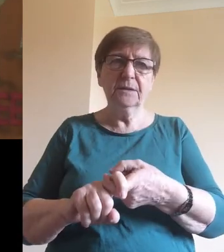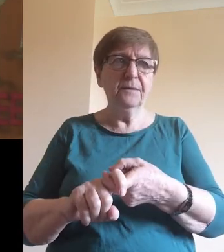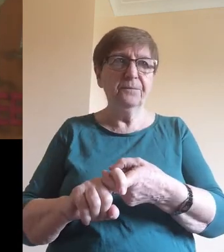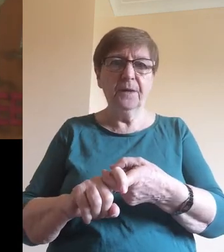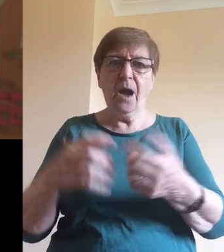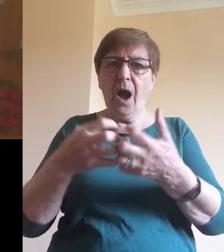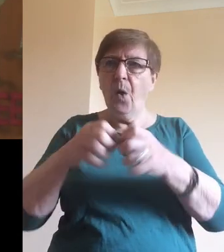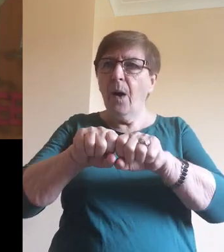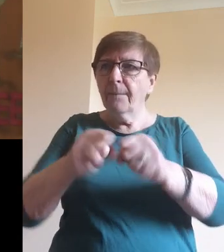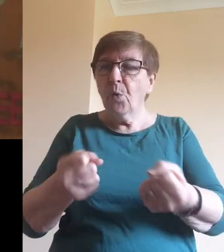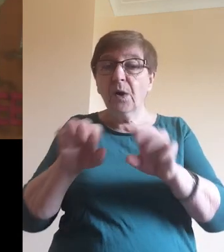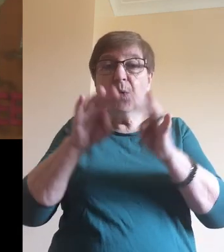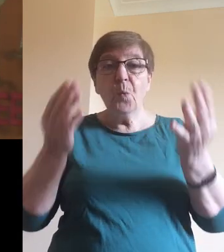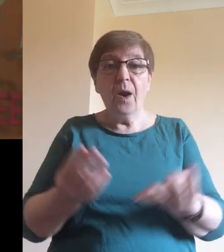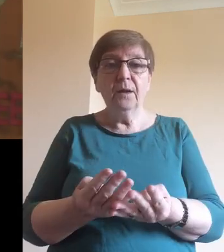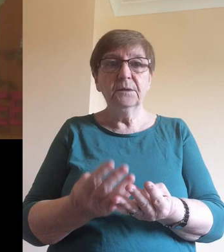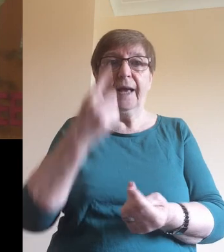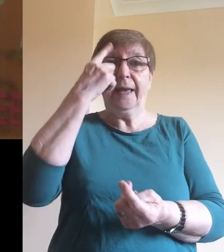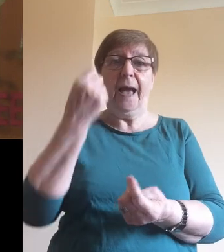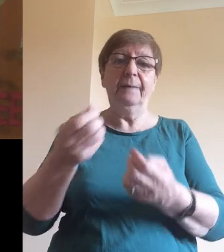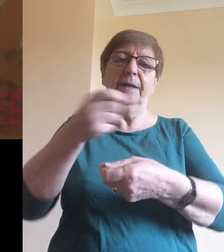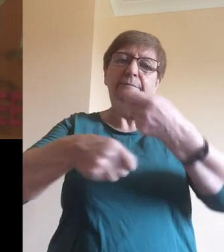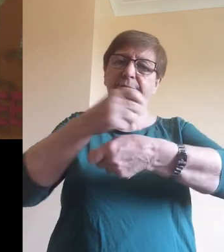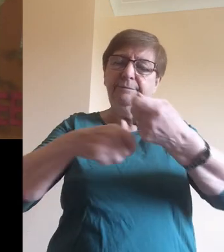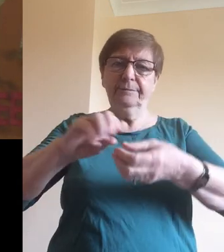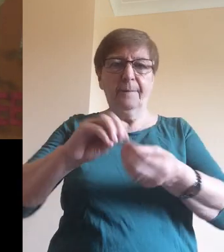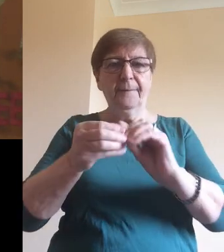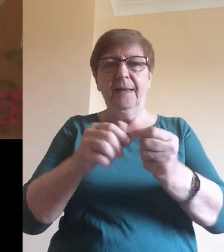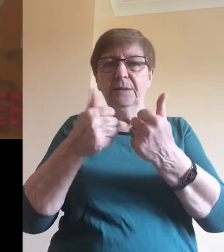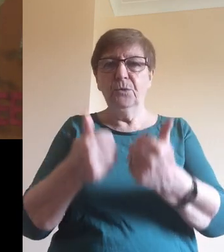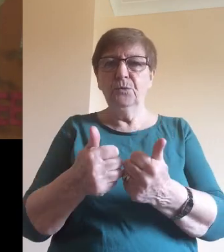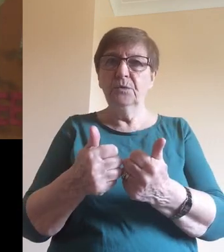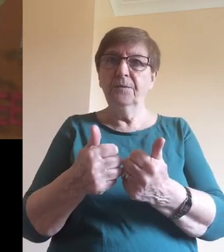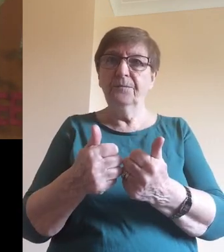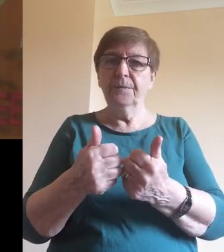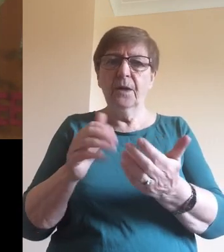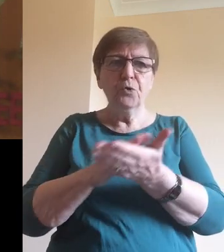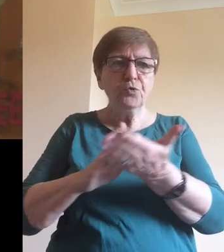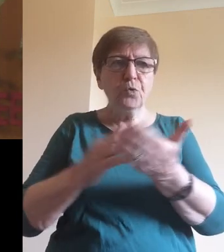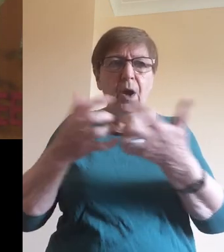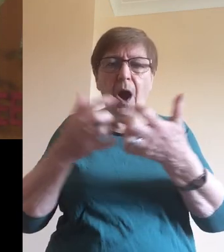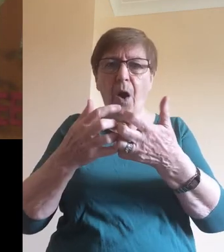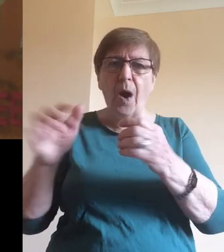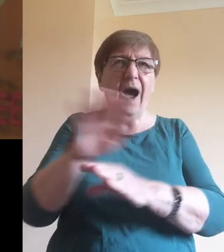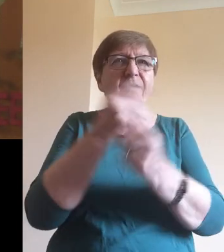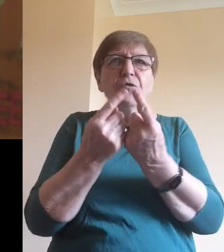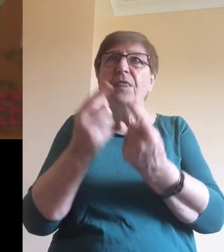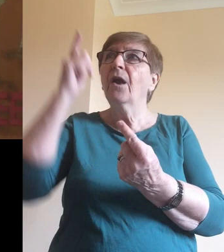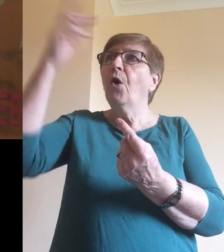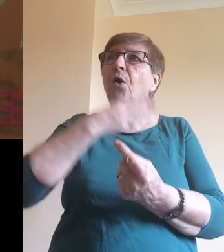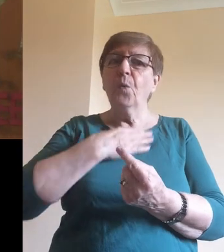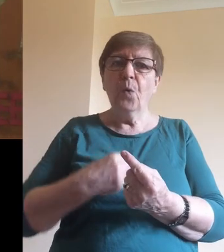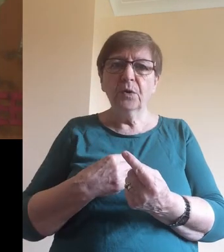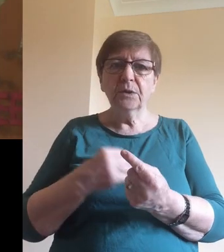how a broken world is going to be put back together again. Here is the story about how all that God wanted and all that